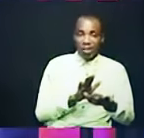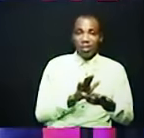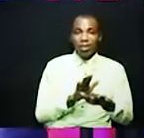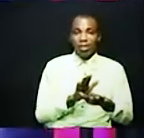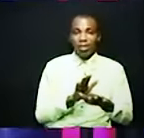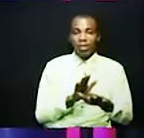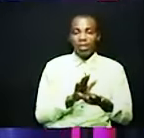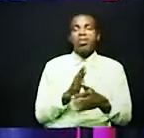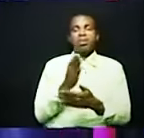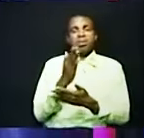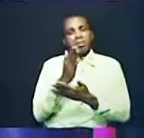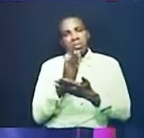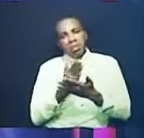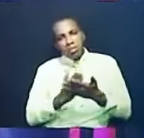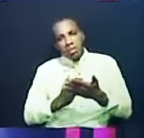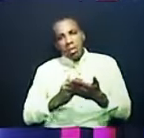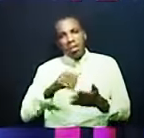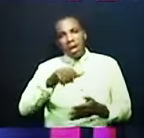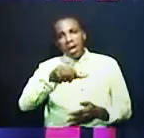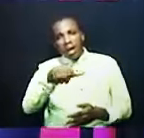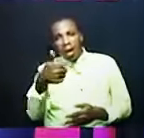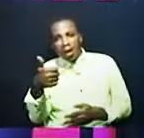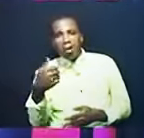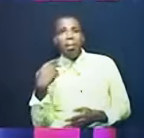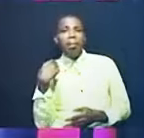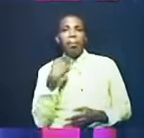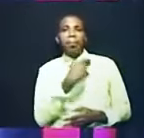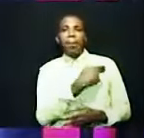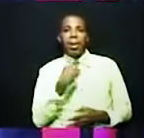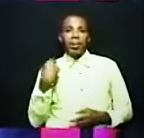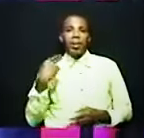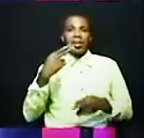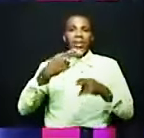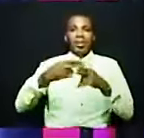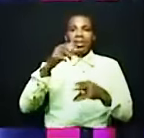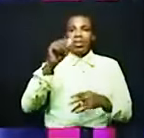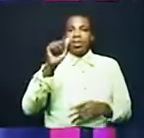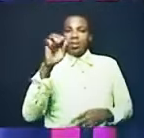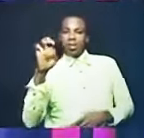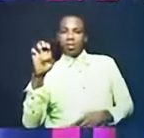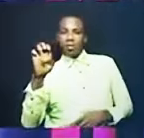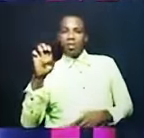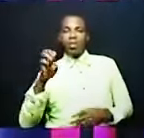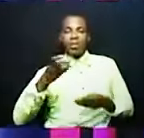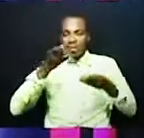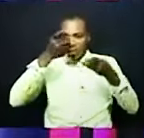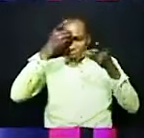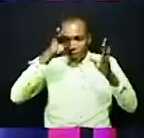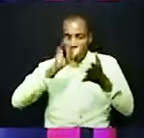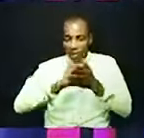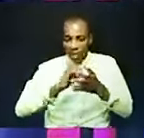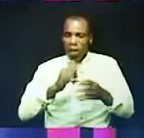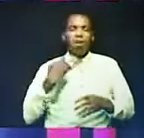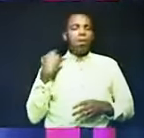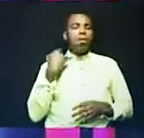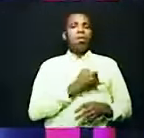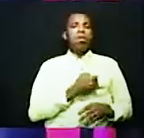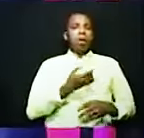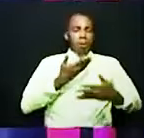Certain man, Pastor A. E. Winship, decided to trace the descendants of this godly